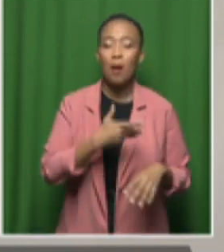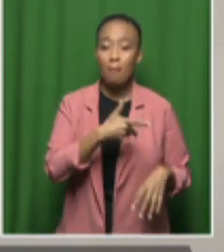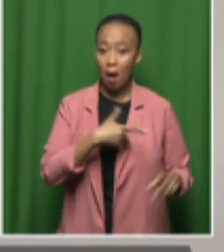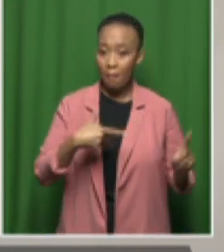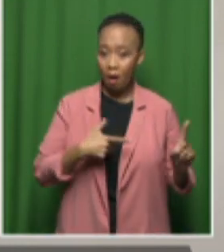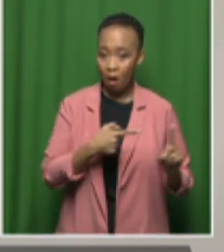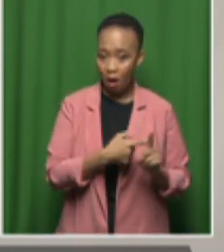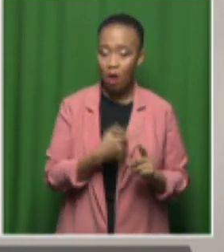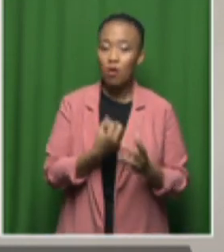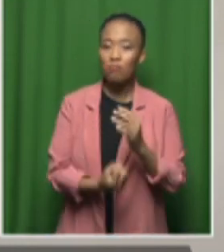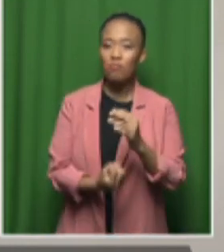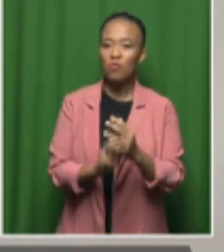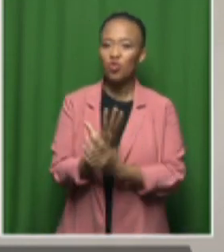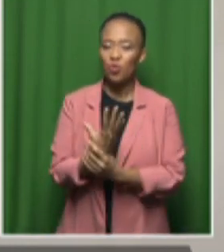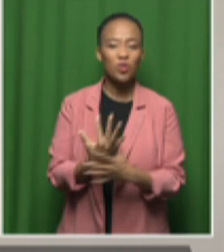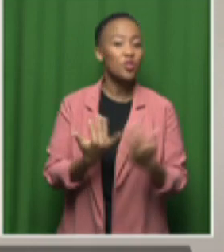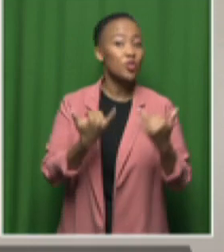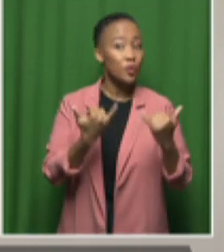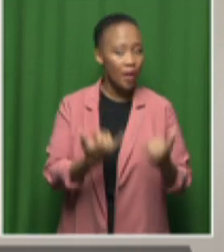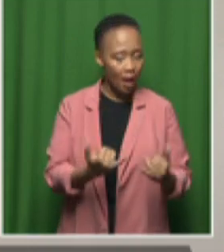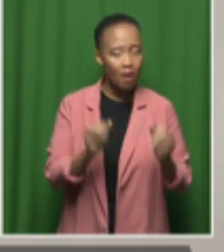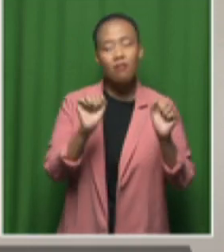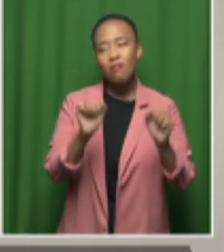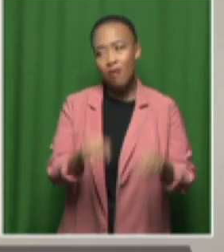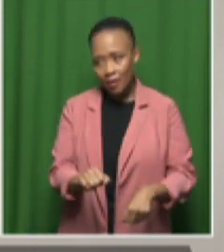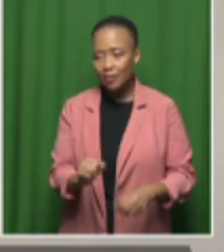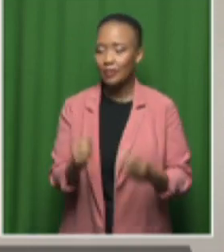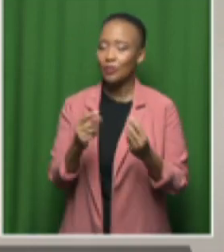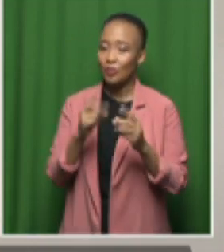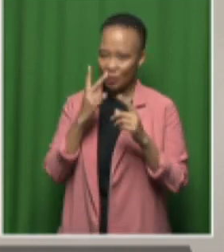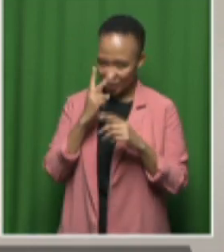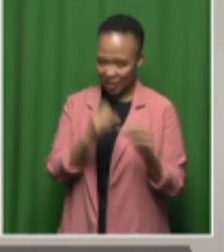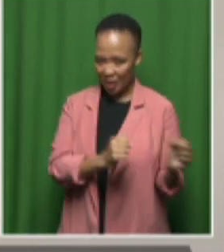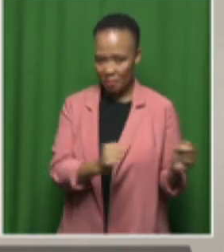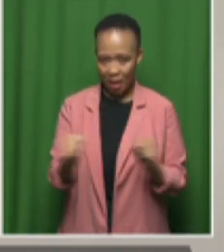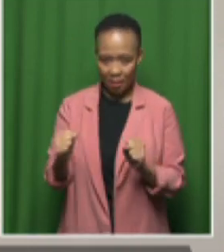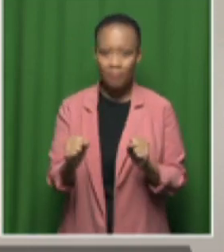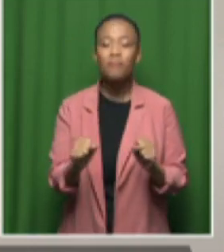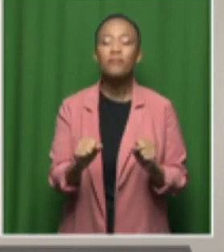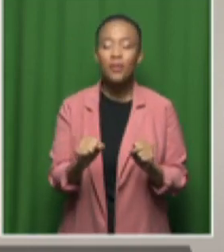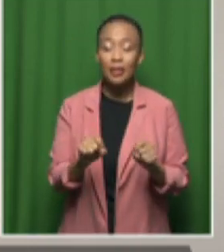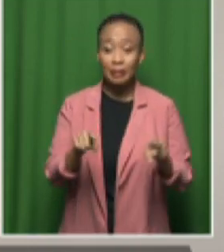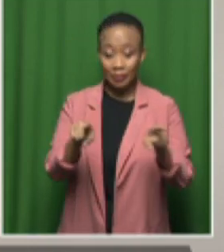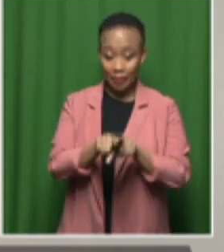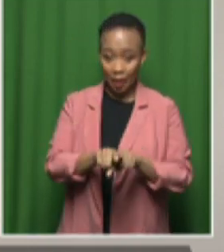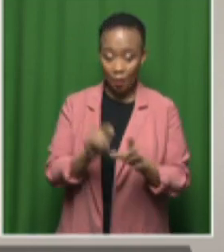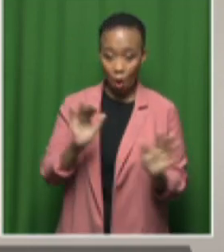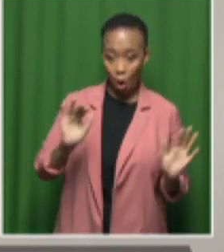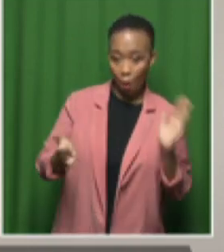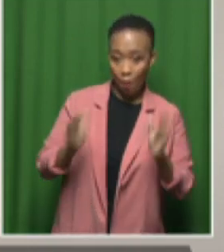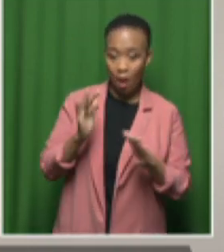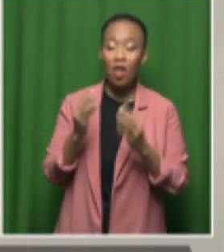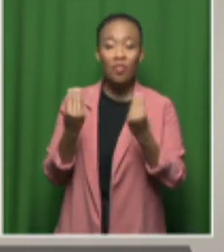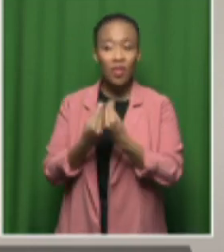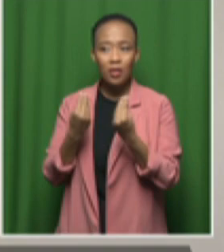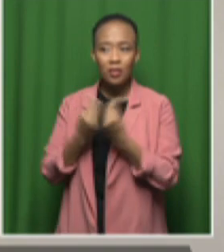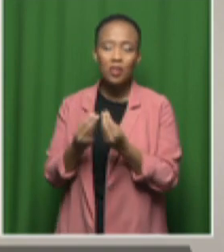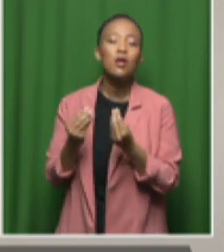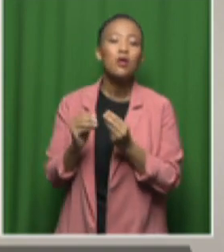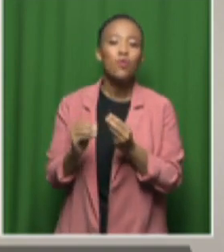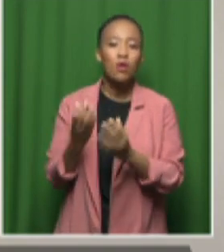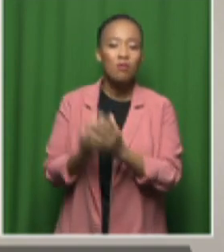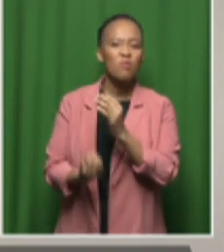we see and what she produced many years ago. What we've tried to do in the